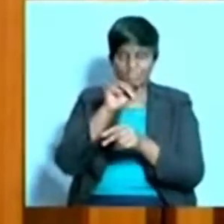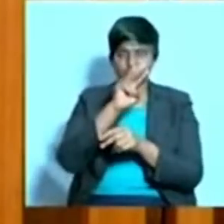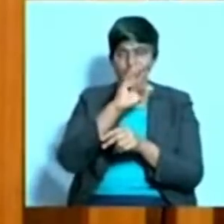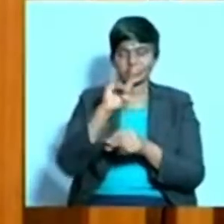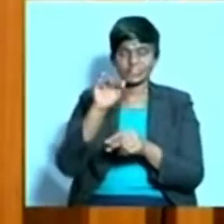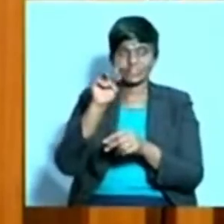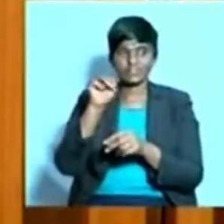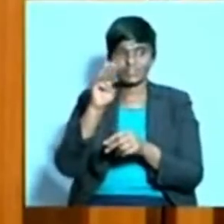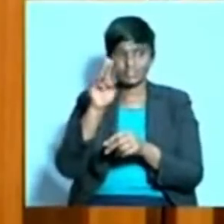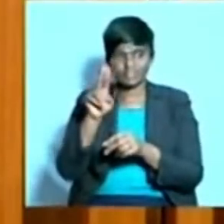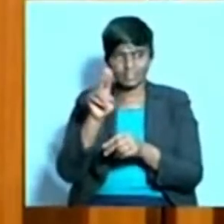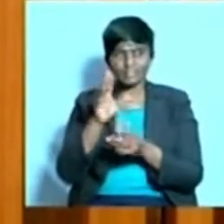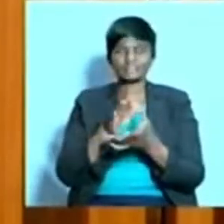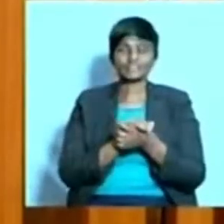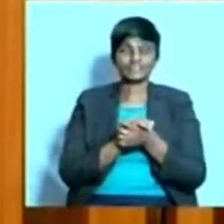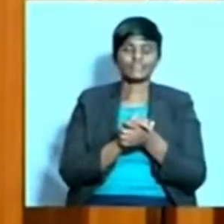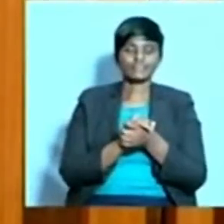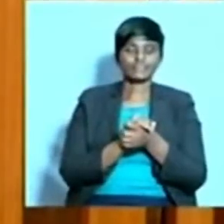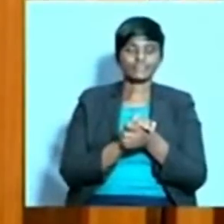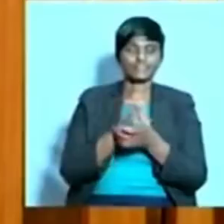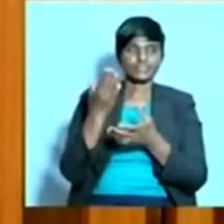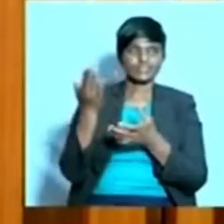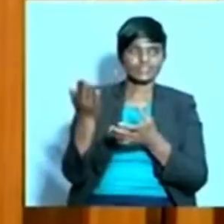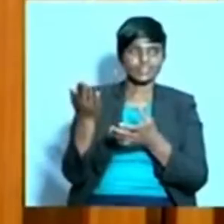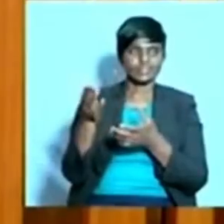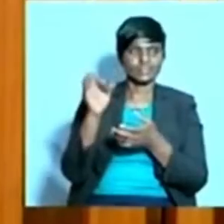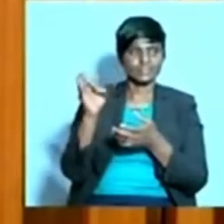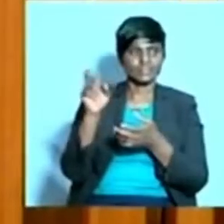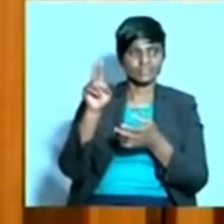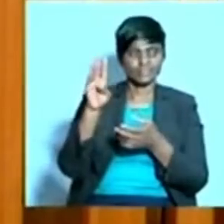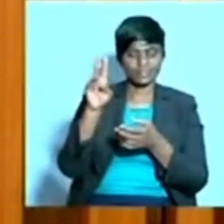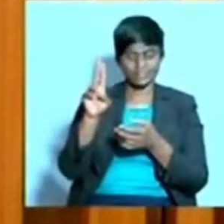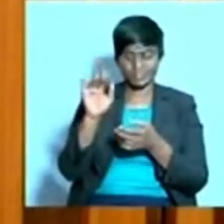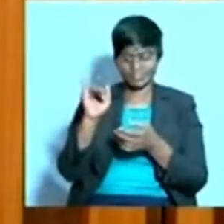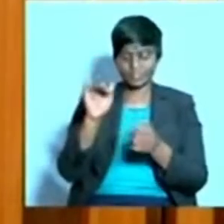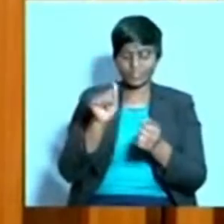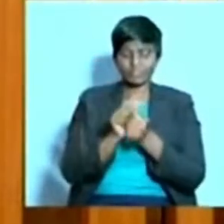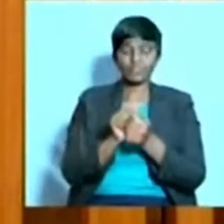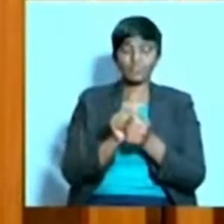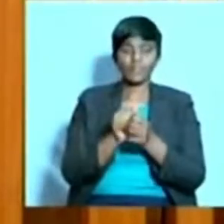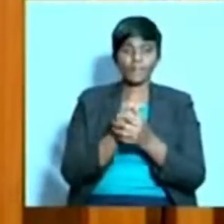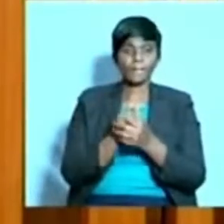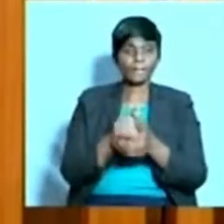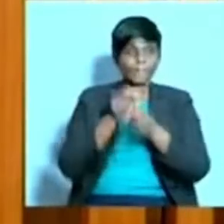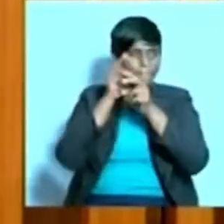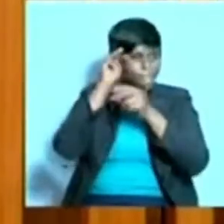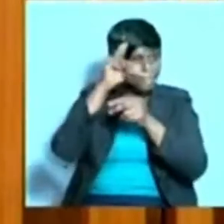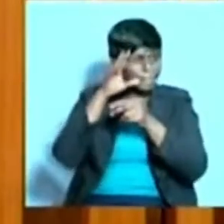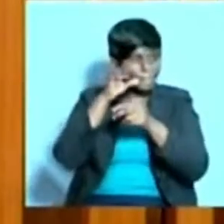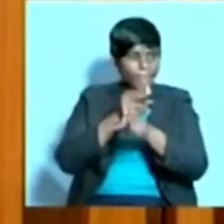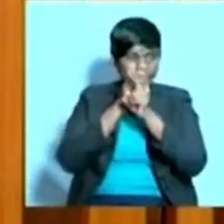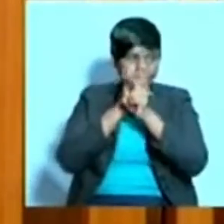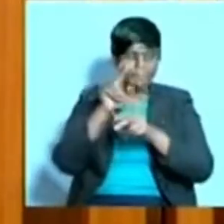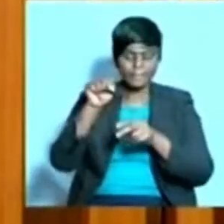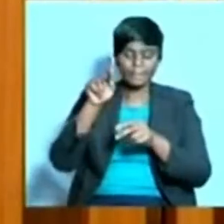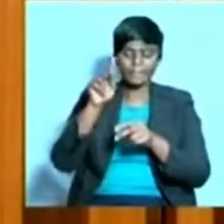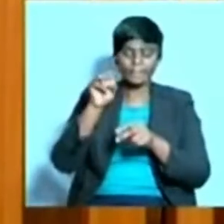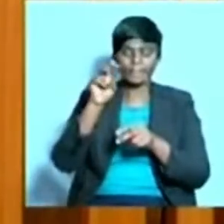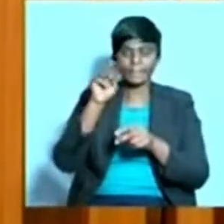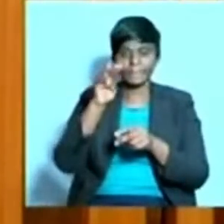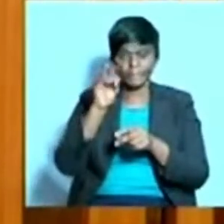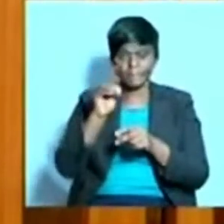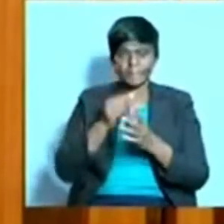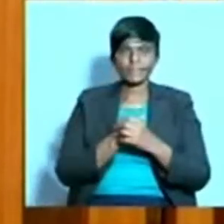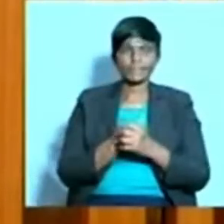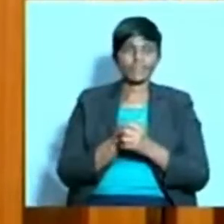also had Chilubi Member of Parliament, Mr. Fube, and Local Government and Rural Development Minister, Honorable Gary Kombo, just to mention quite a